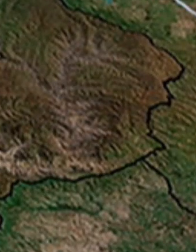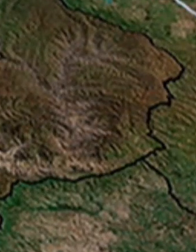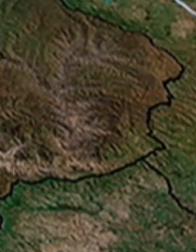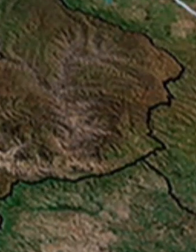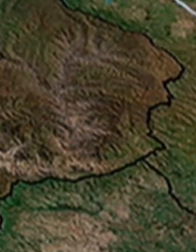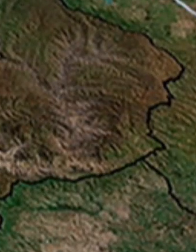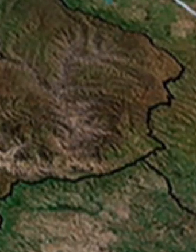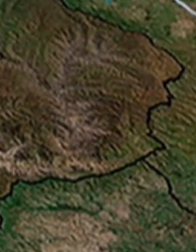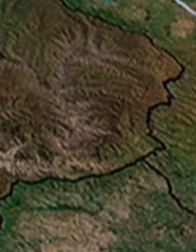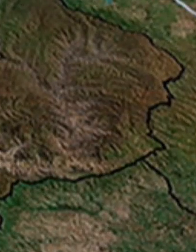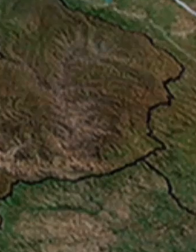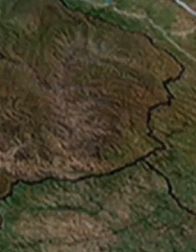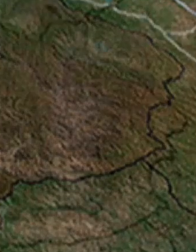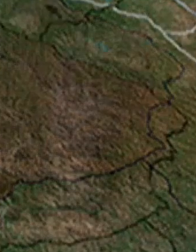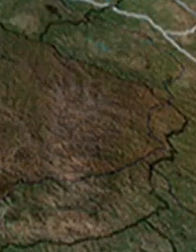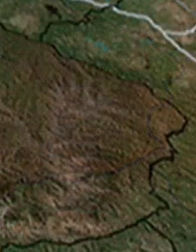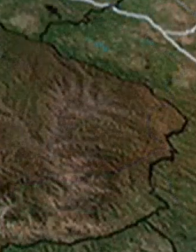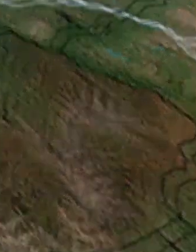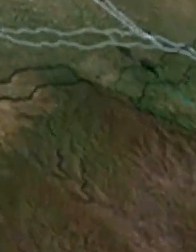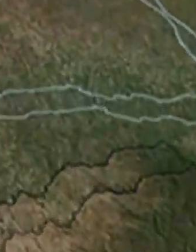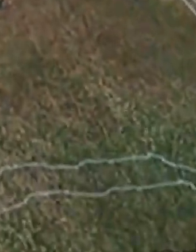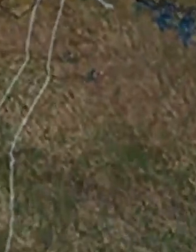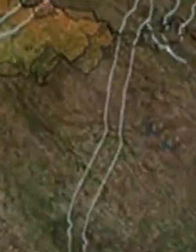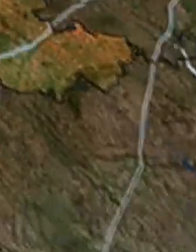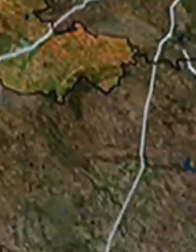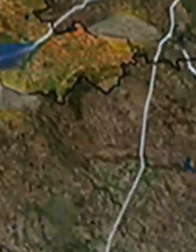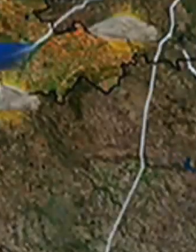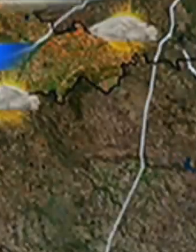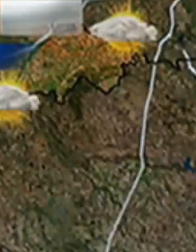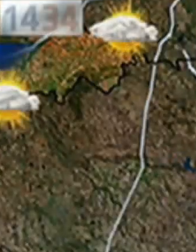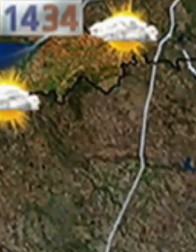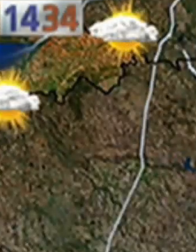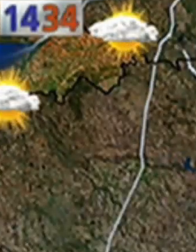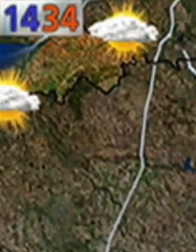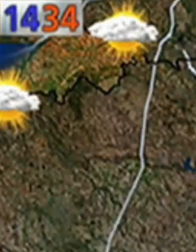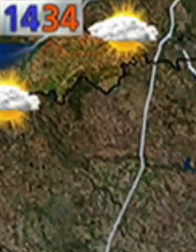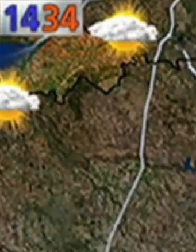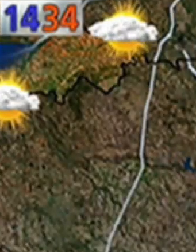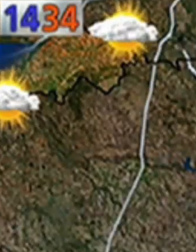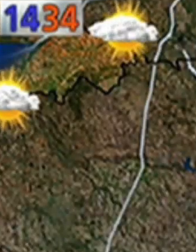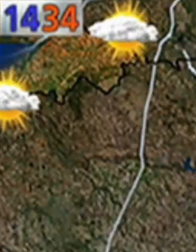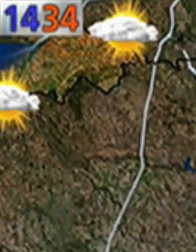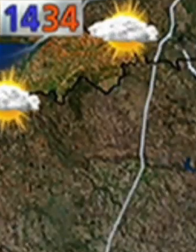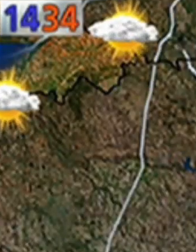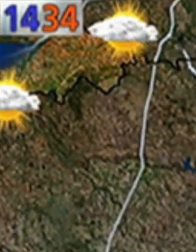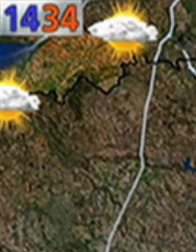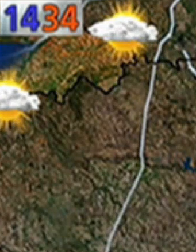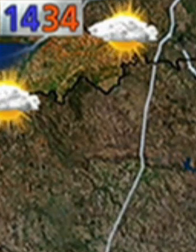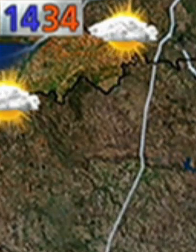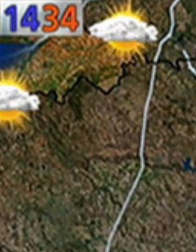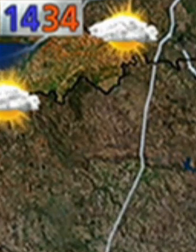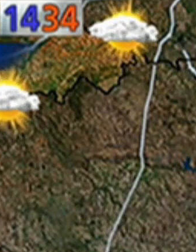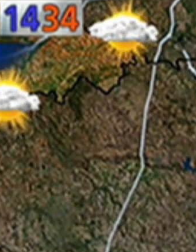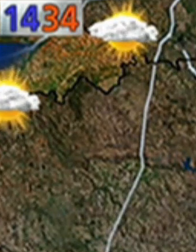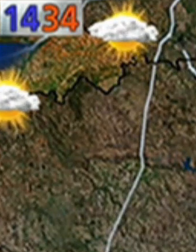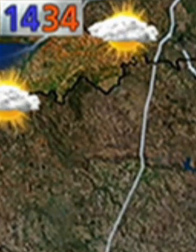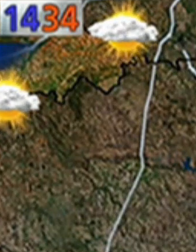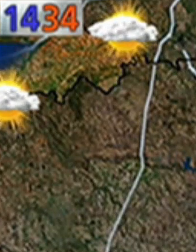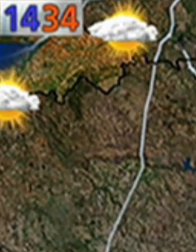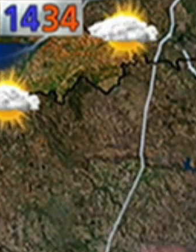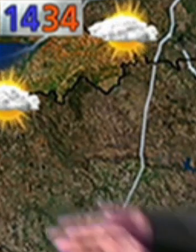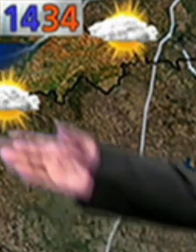seswai ka dikarolong tseo go tsena bjalo ka bo Kroonstad masometharo pedi laetša le tla fisha ge re di kgaritela ga botsena fela ka bo Rustenburg ka bo Potchefstroom le